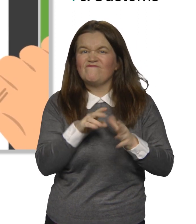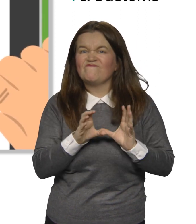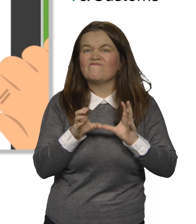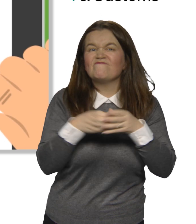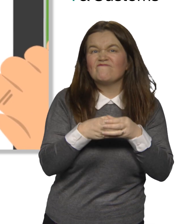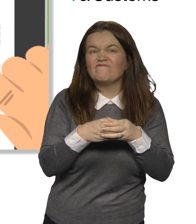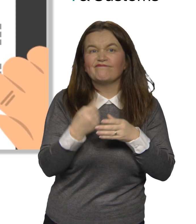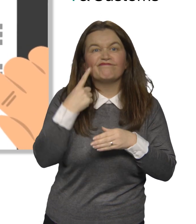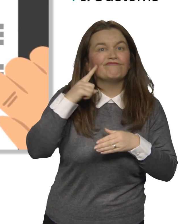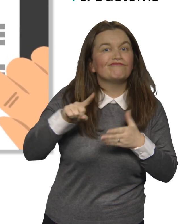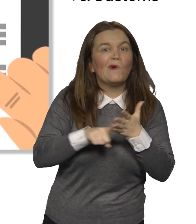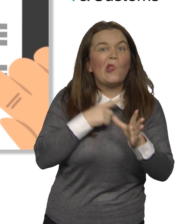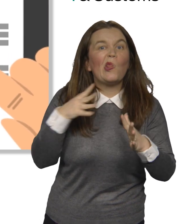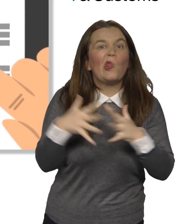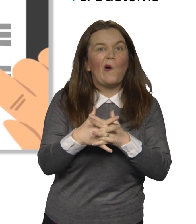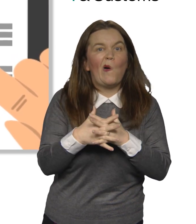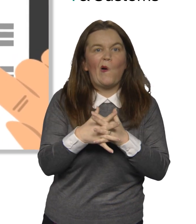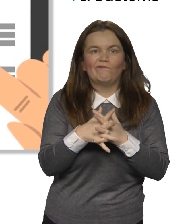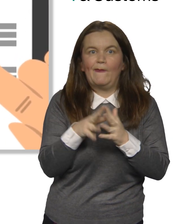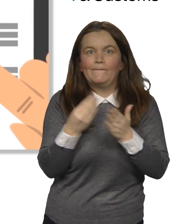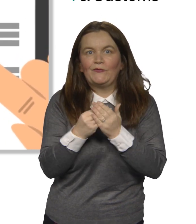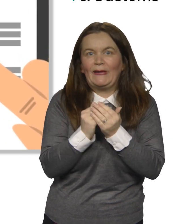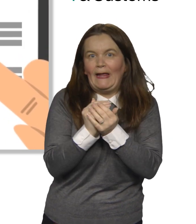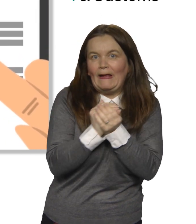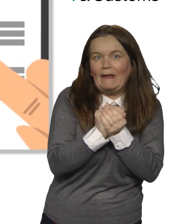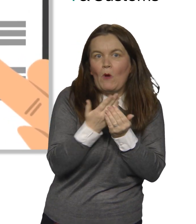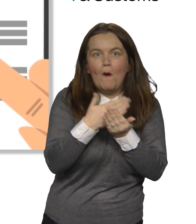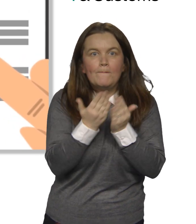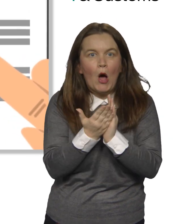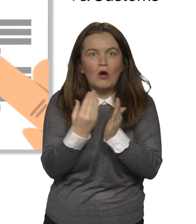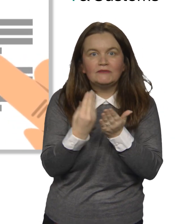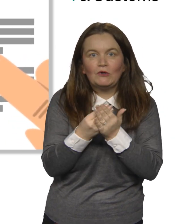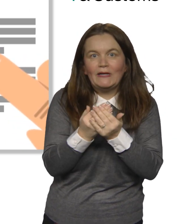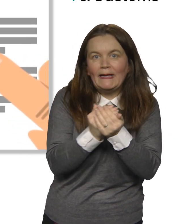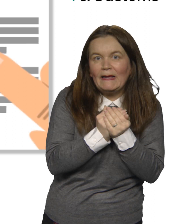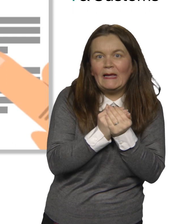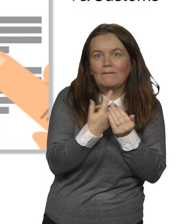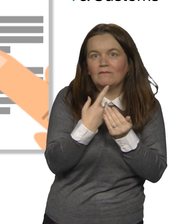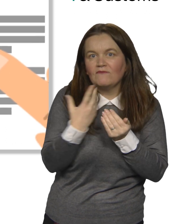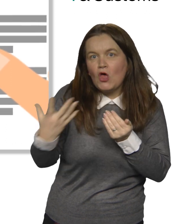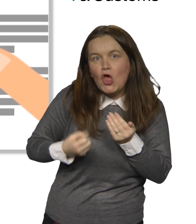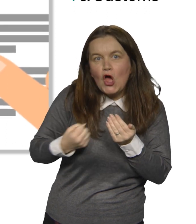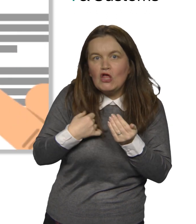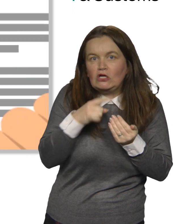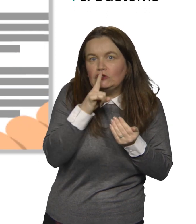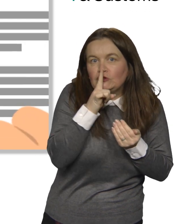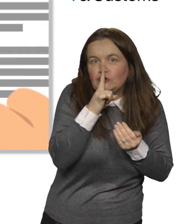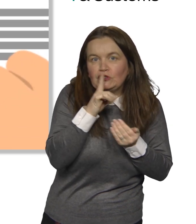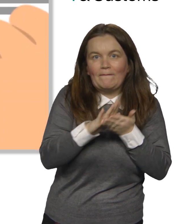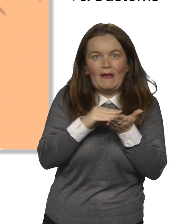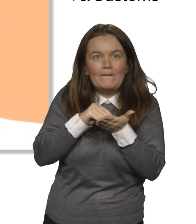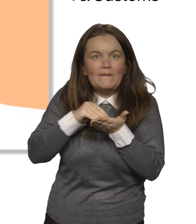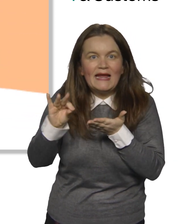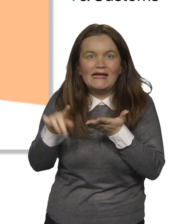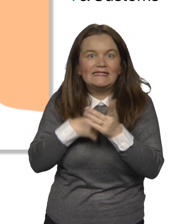small minority of people who ignore the law by keeping all or part of what they earn hidden away in order to avoid paying tax.